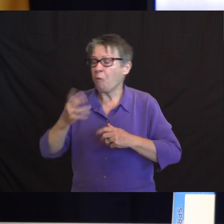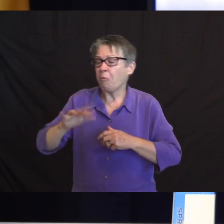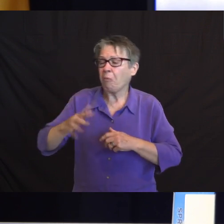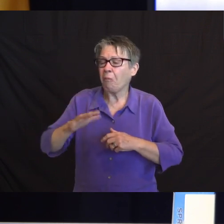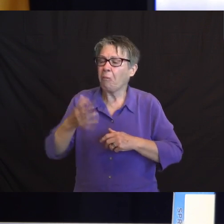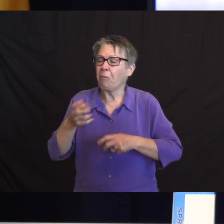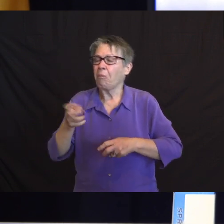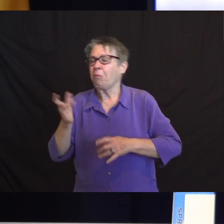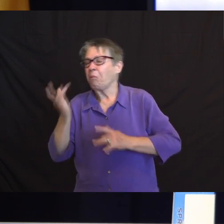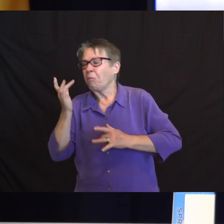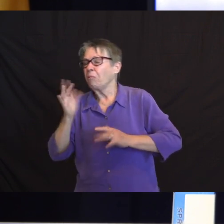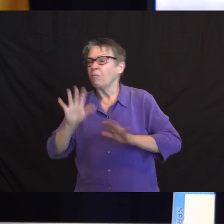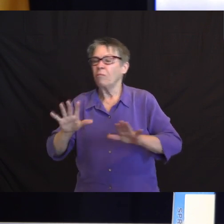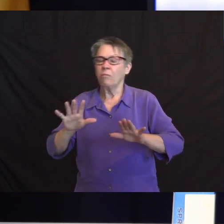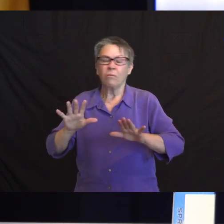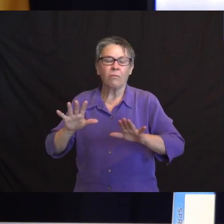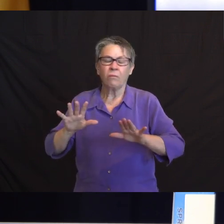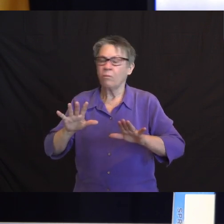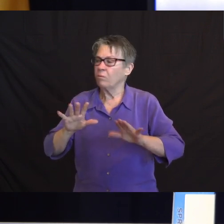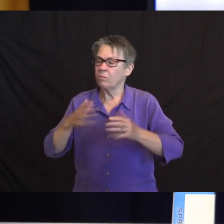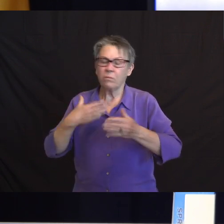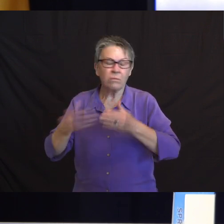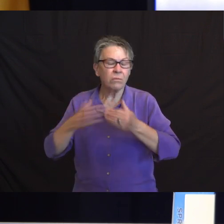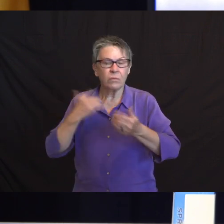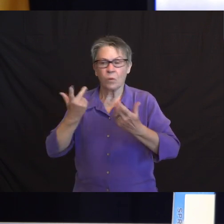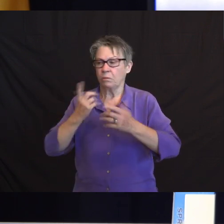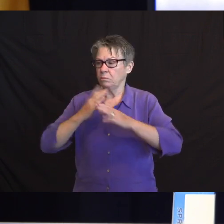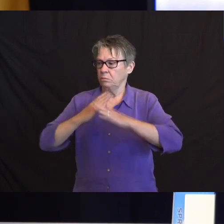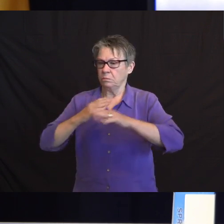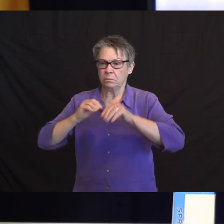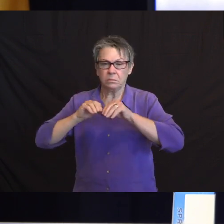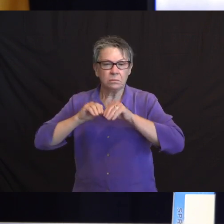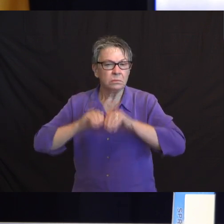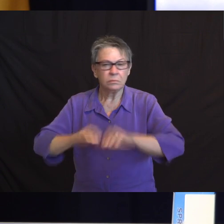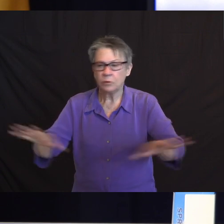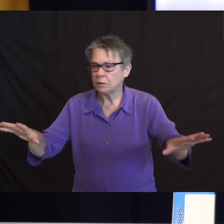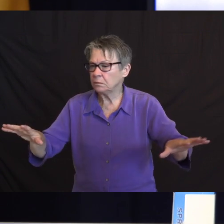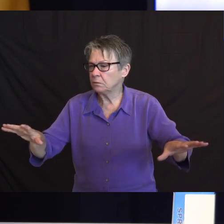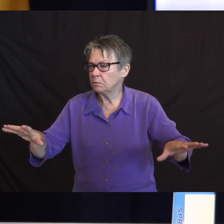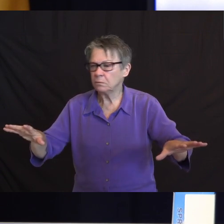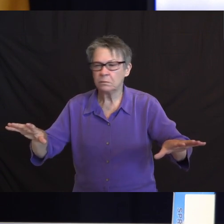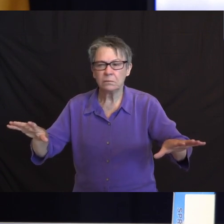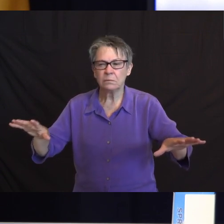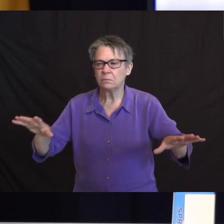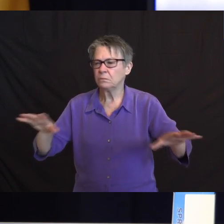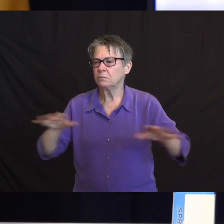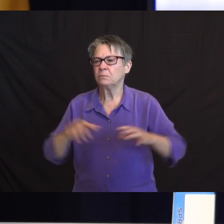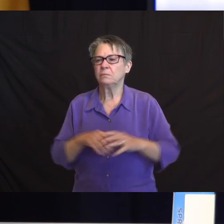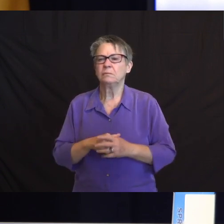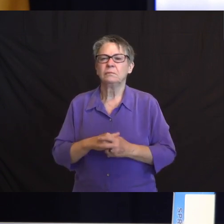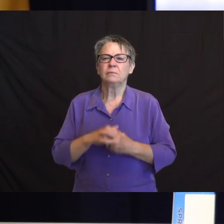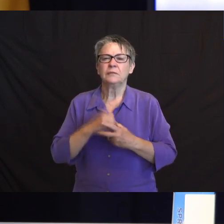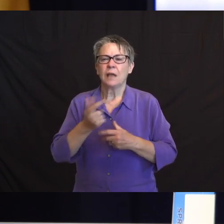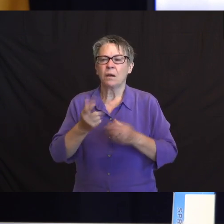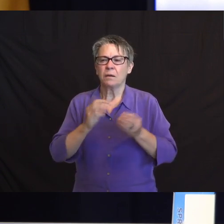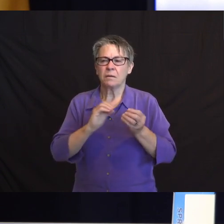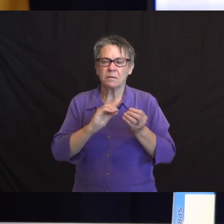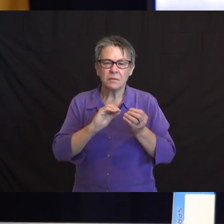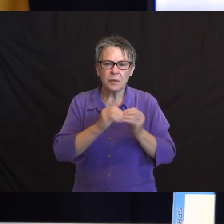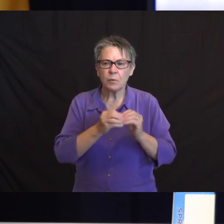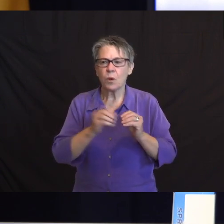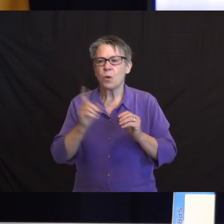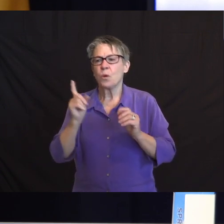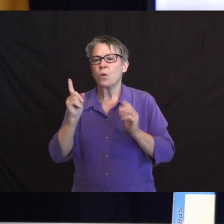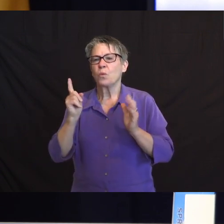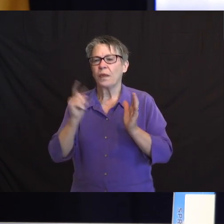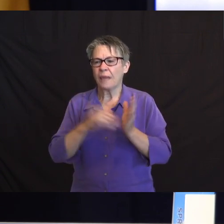shared the daily statistics: 1,724 hospitalizations, with 489 individuals in